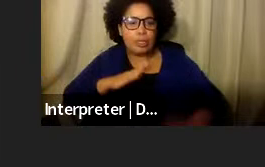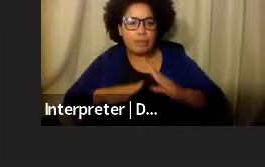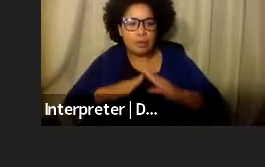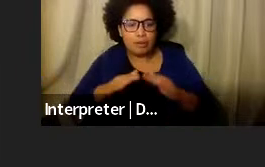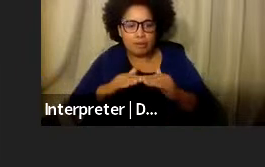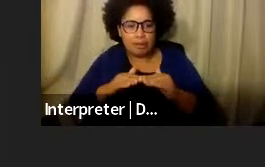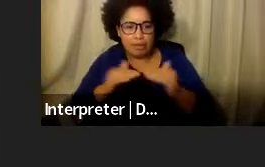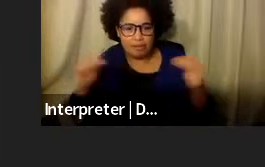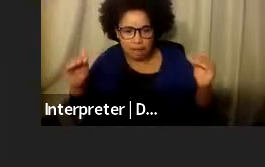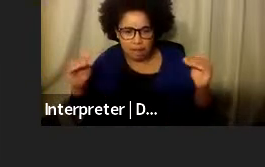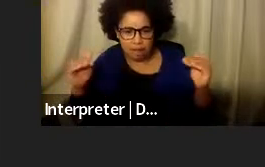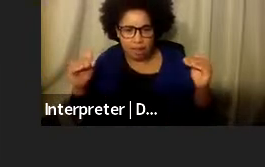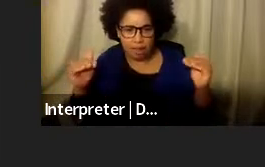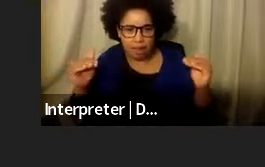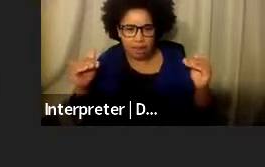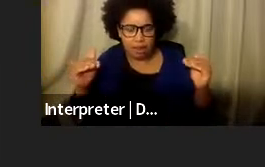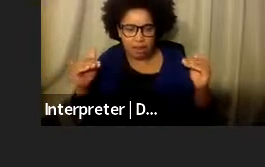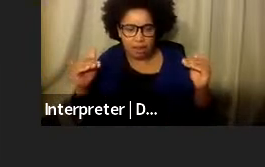but we are seeing.